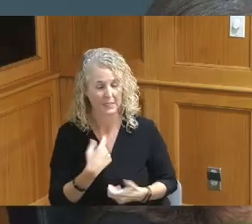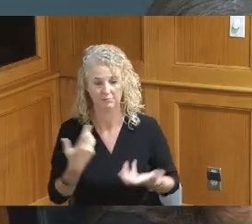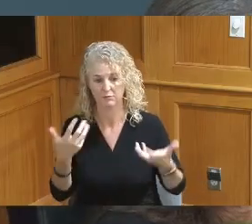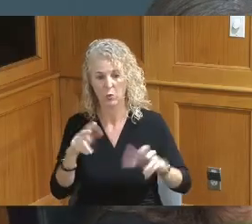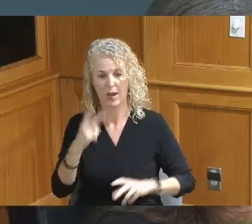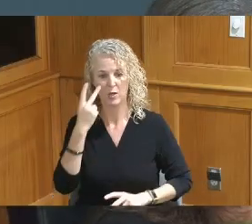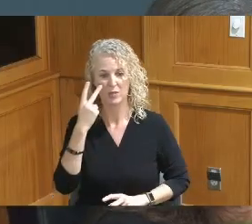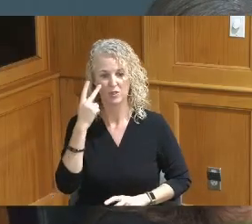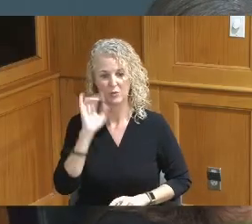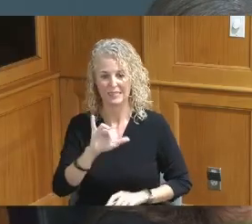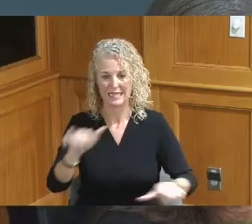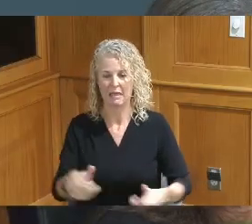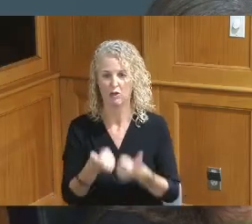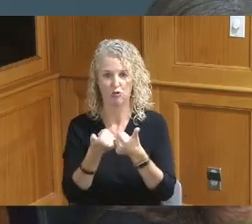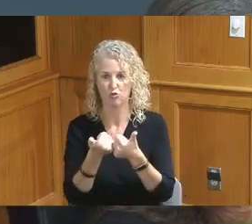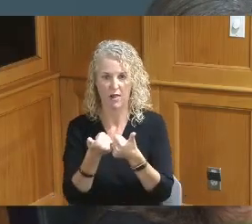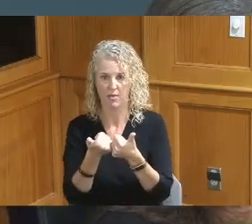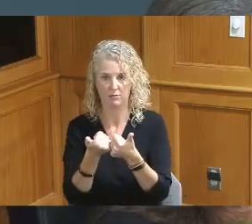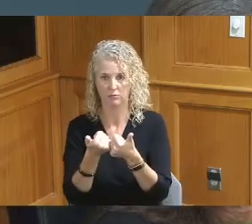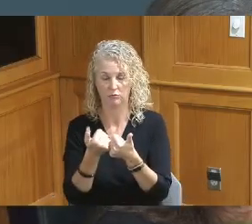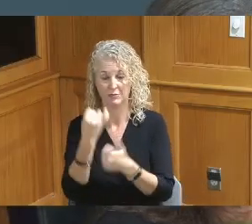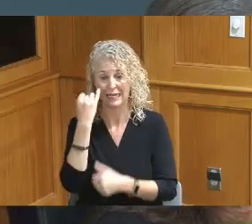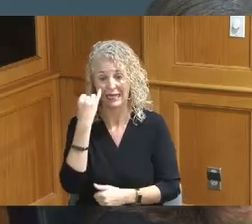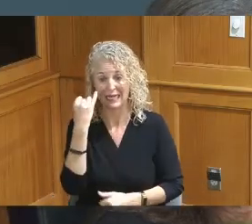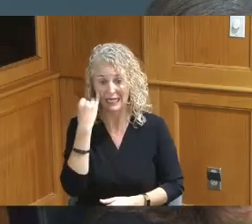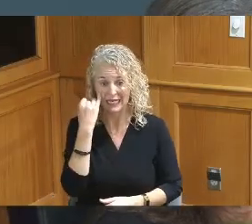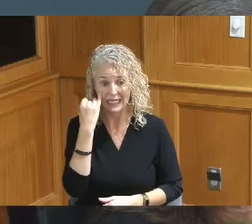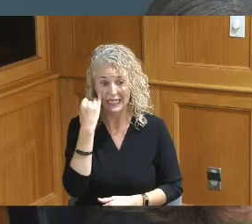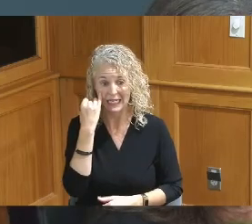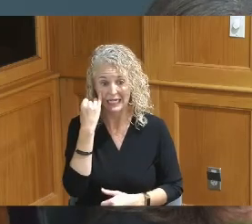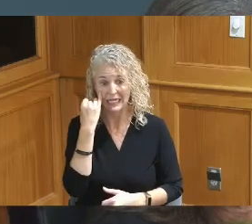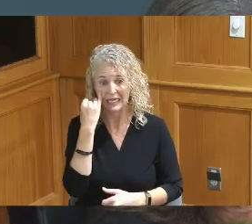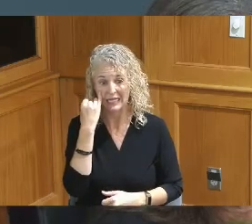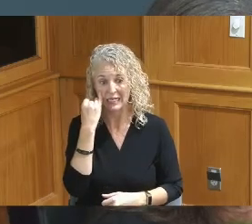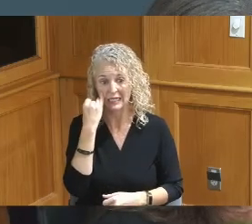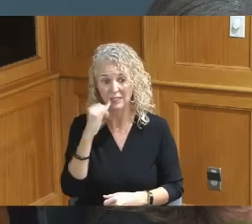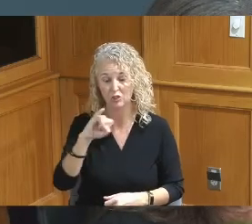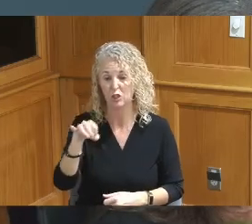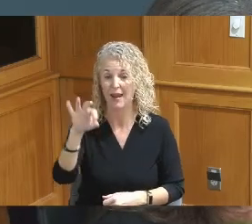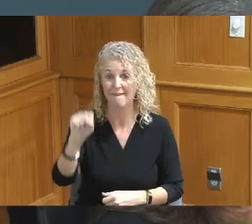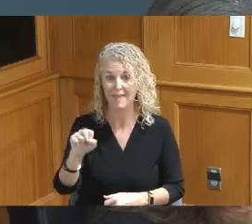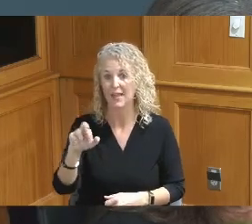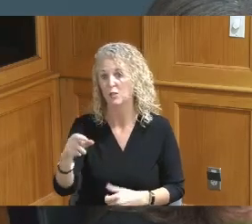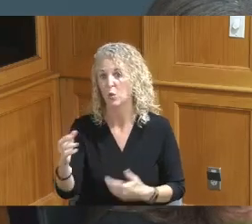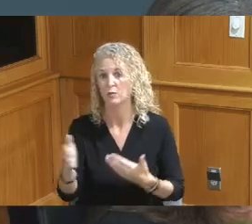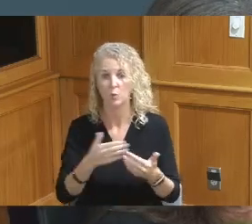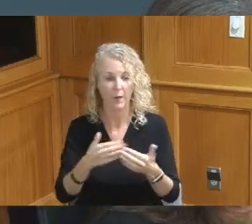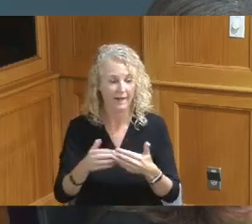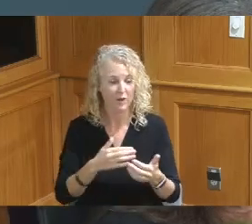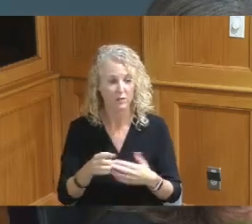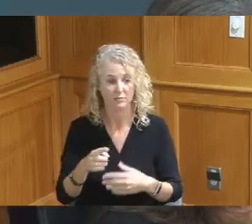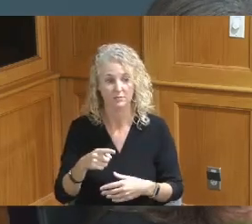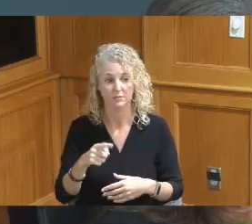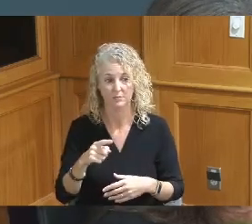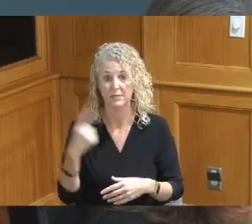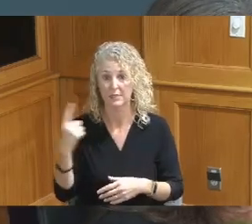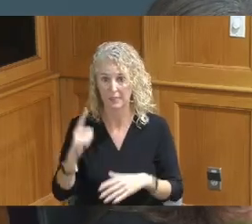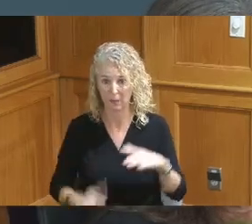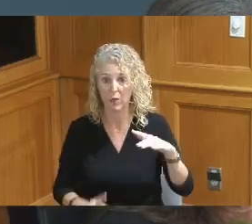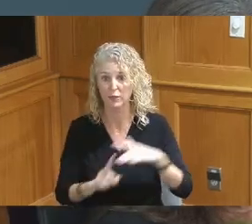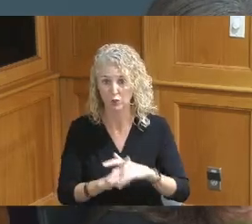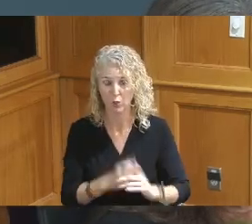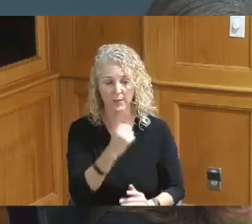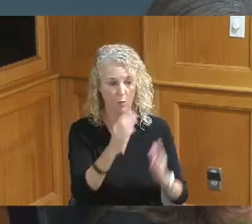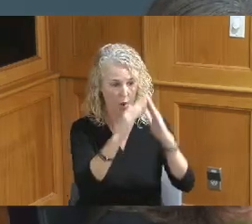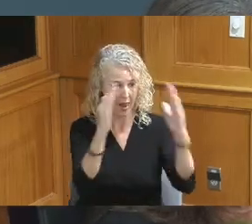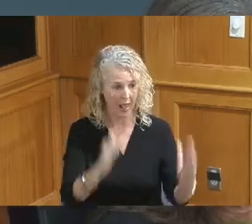want to see it as one. If they're under the jurisdiction of JFS or wherever, Talbot House, they will come to 1 home,